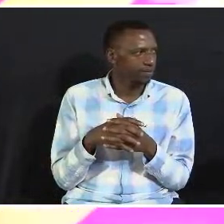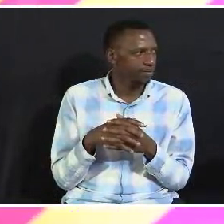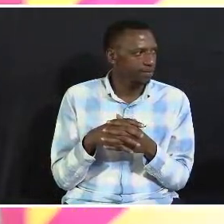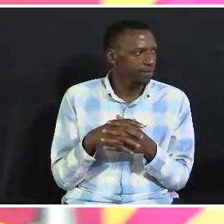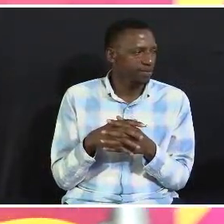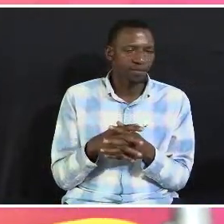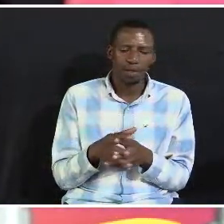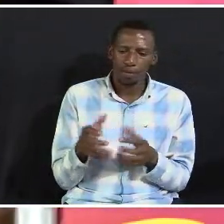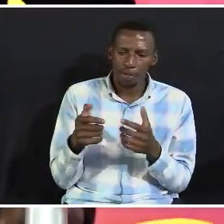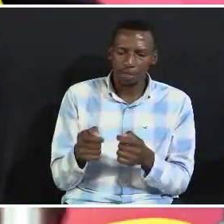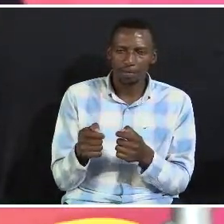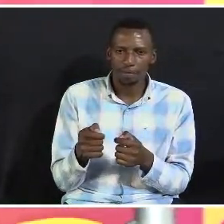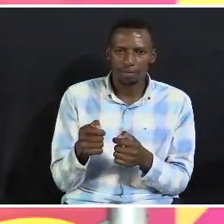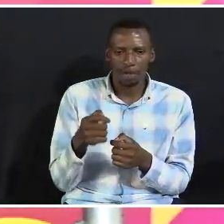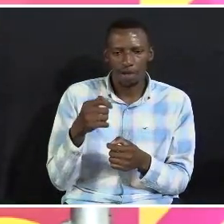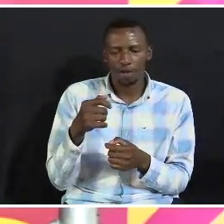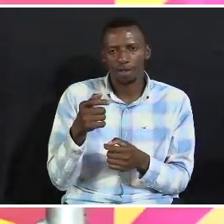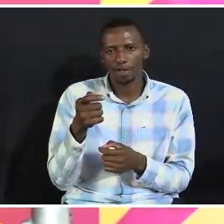to touch.